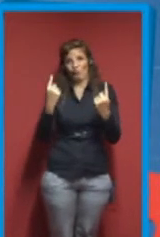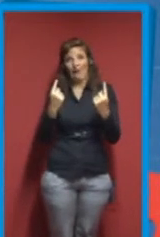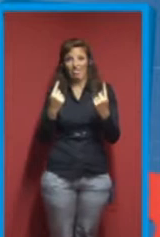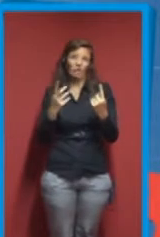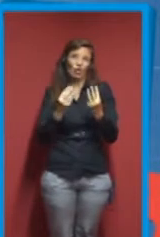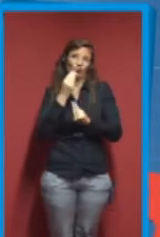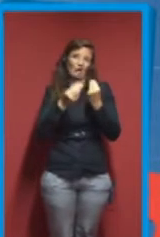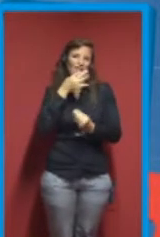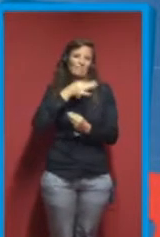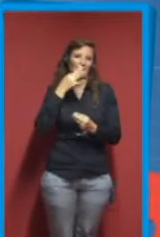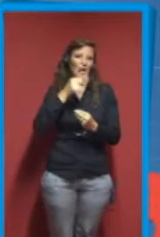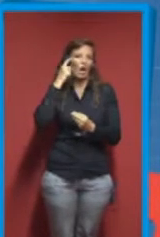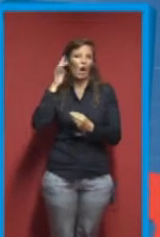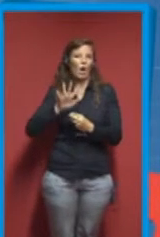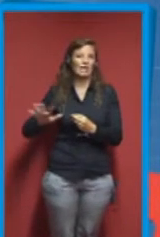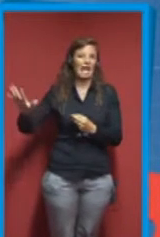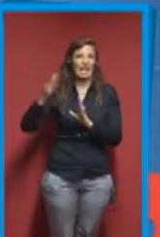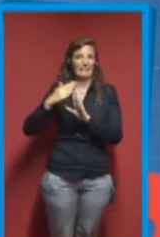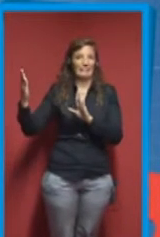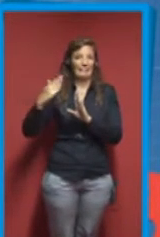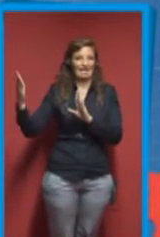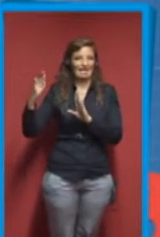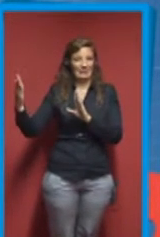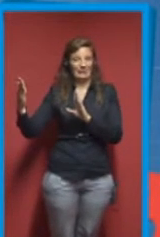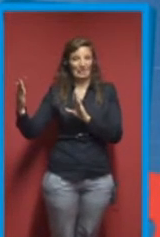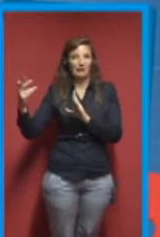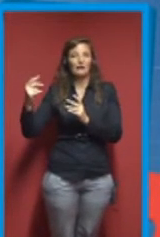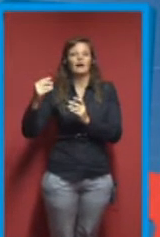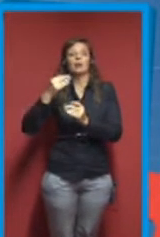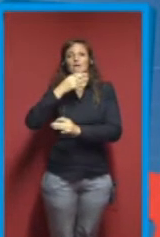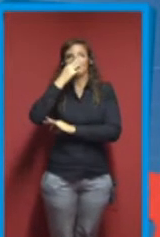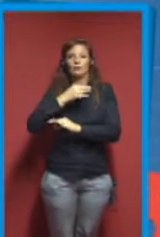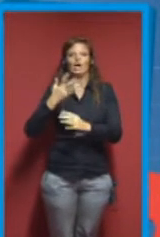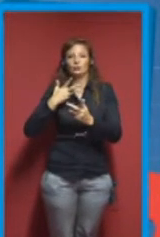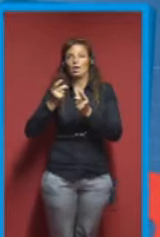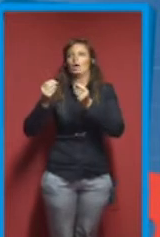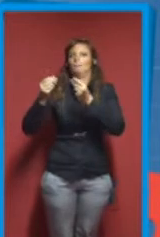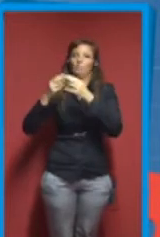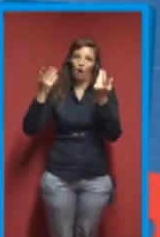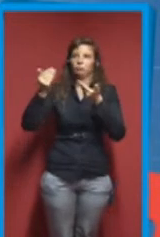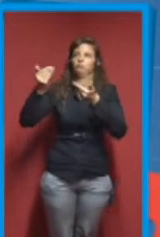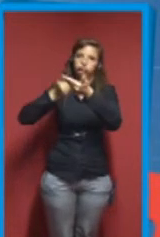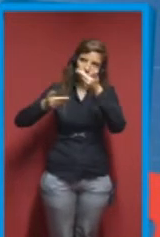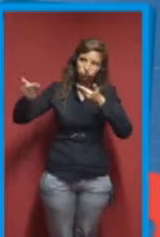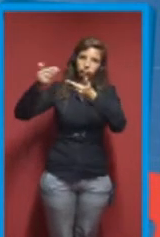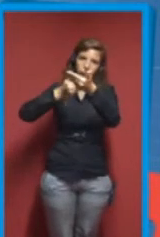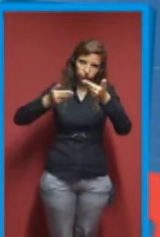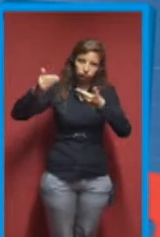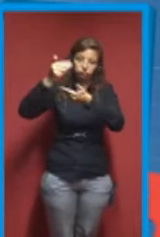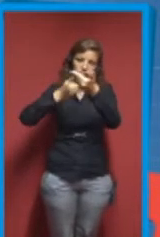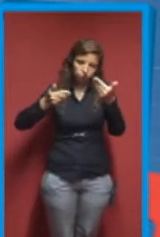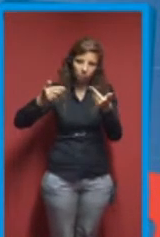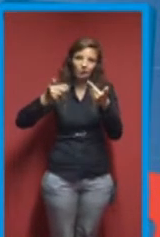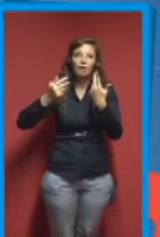giant corporations, the likes of which Mark was talking about. Usually, an inventor will go to one of those giant corporations like Mattel